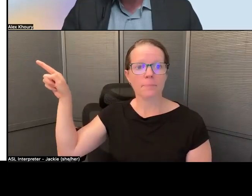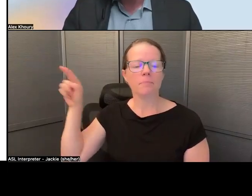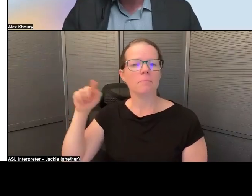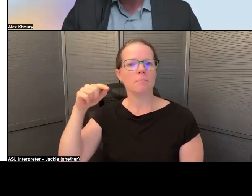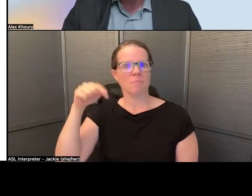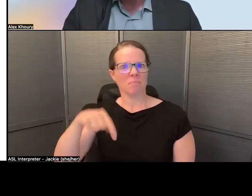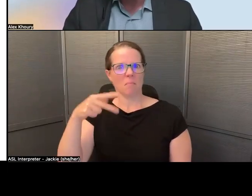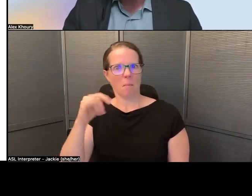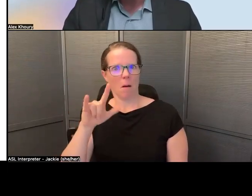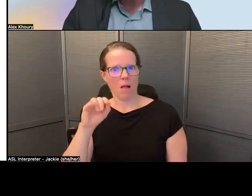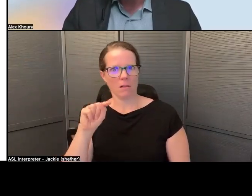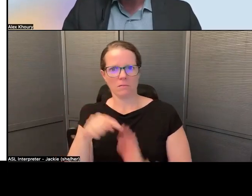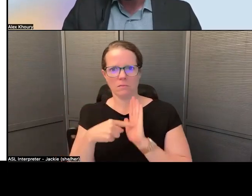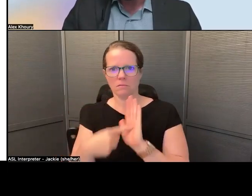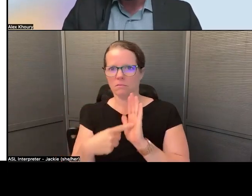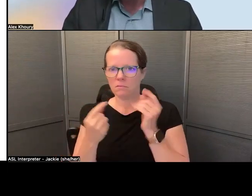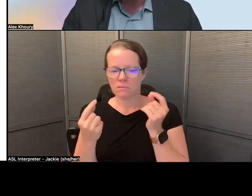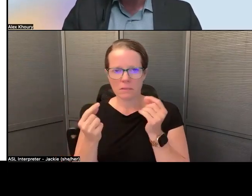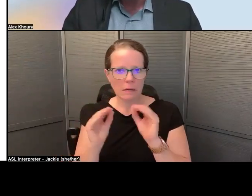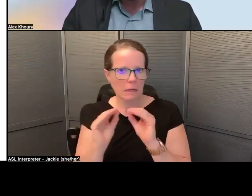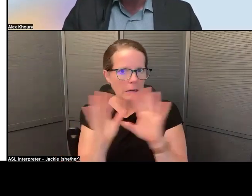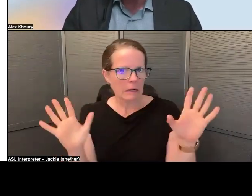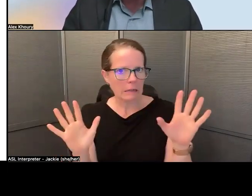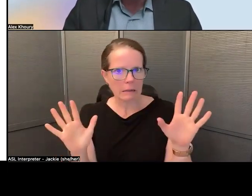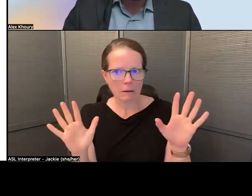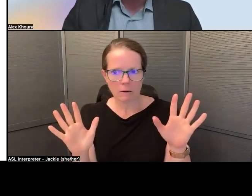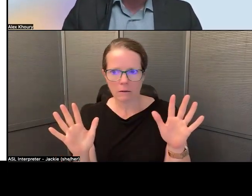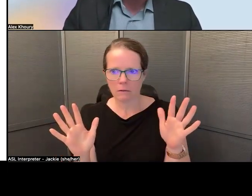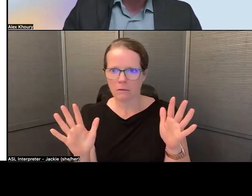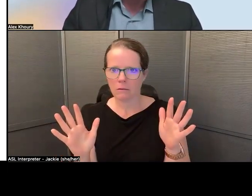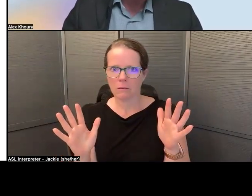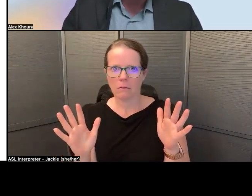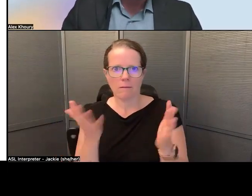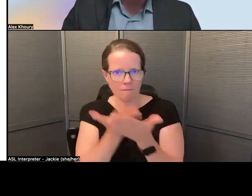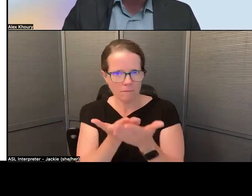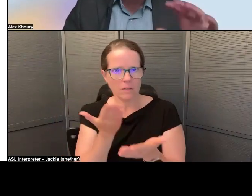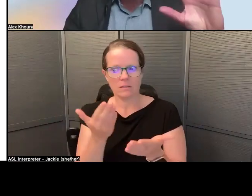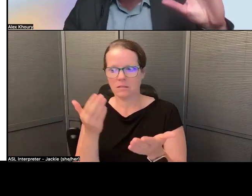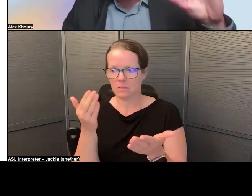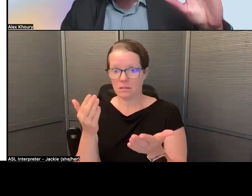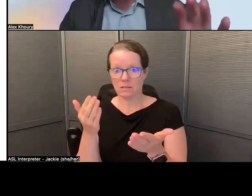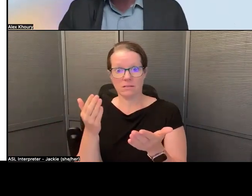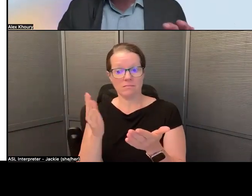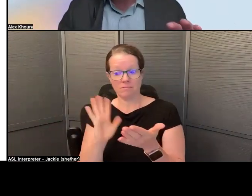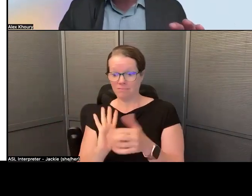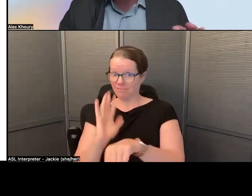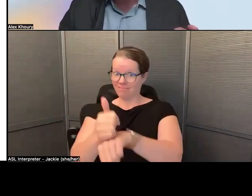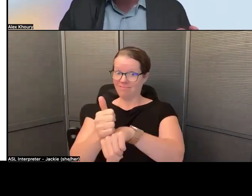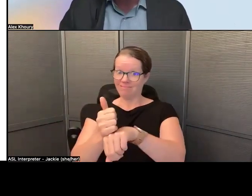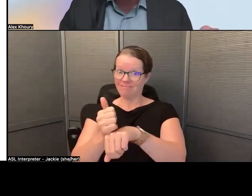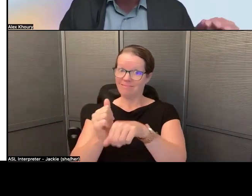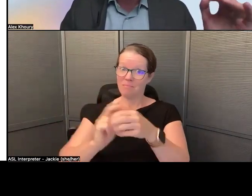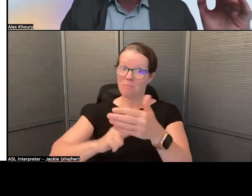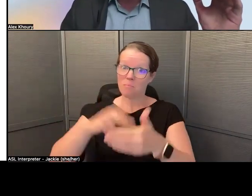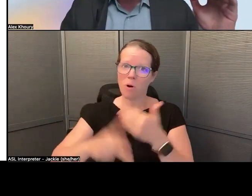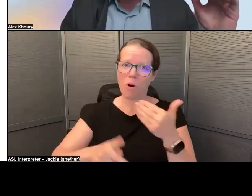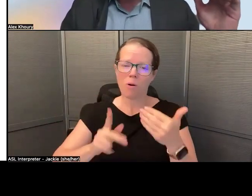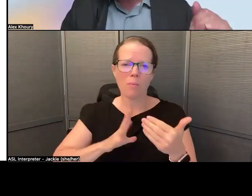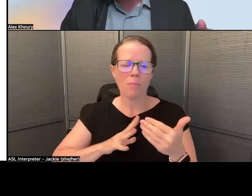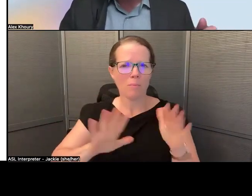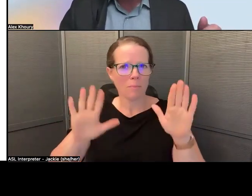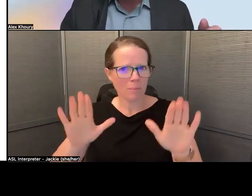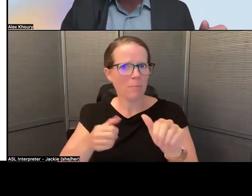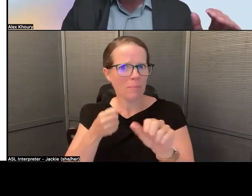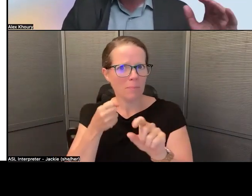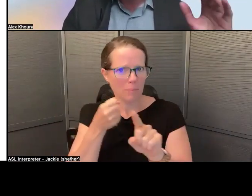showed clear and compelling evidence that it was impactful. We're going to get into some of the trends